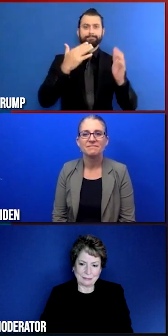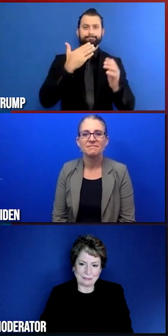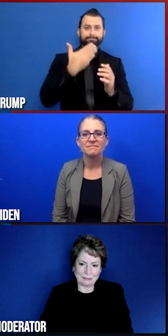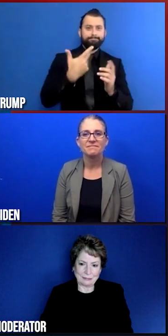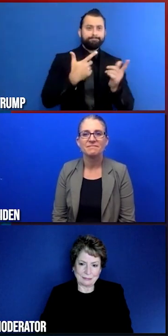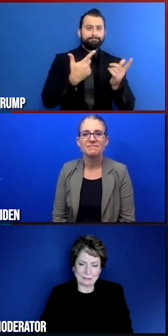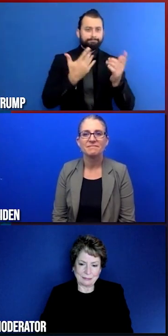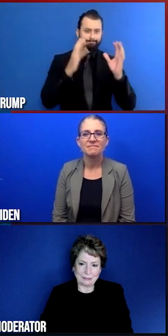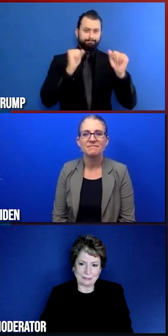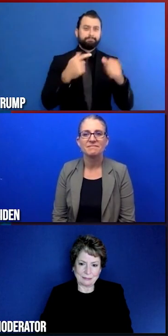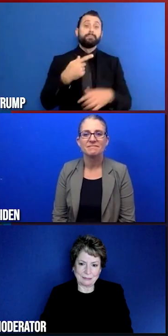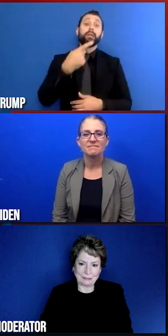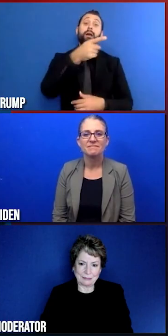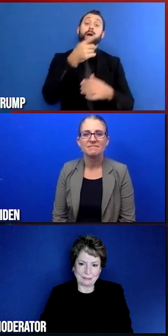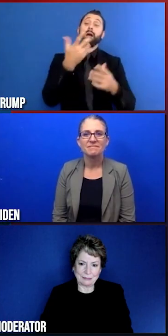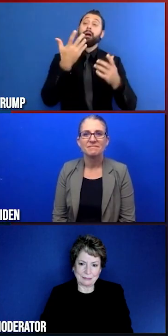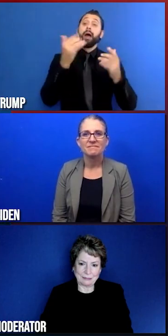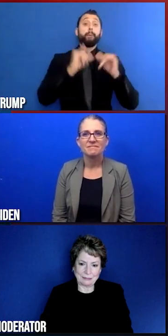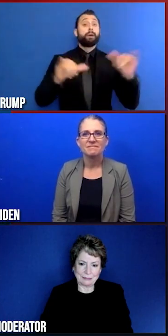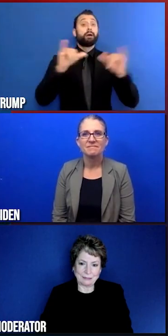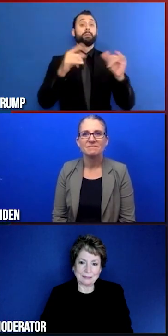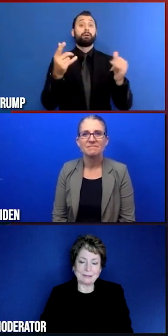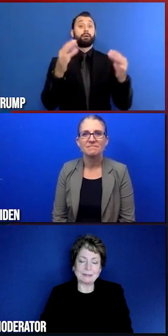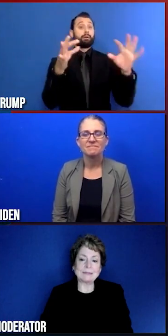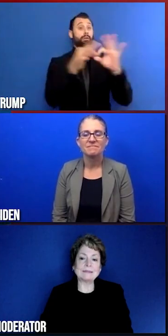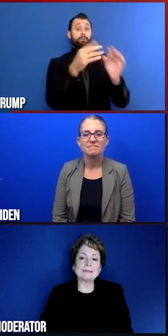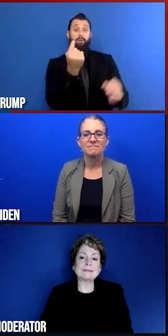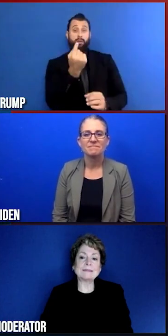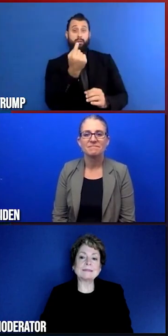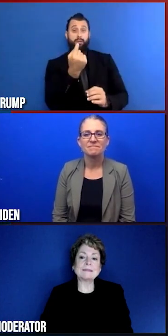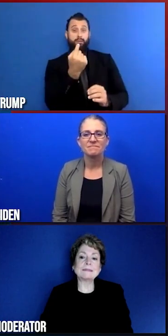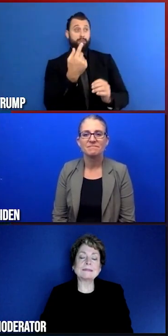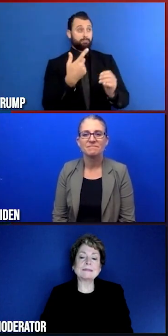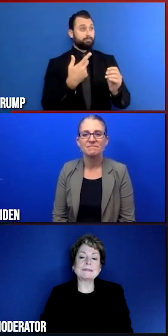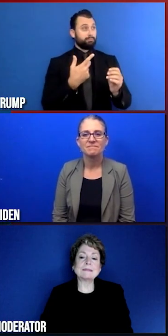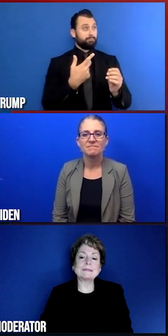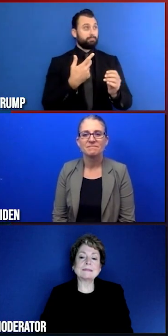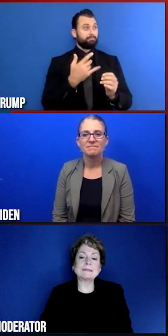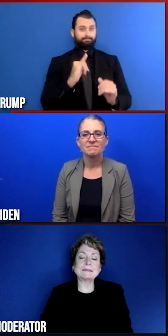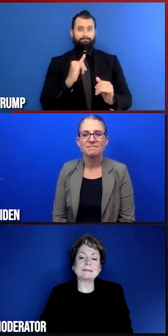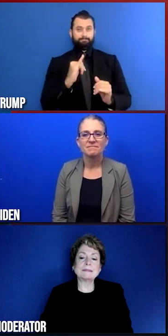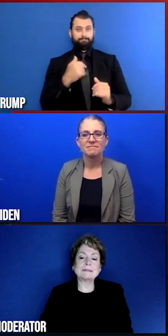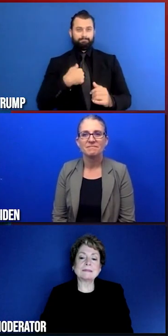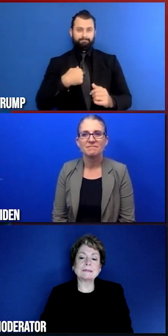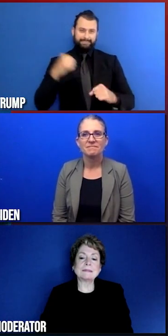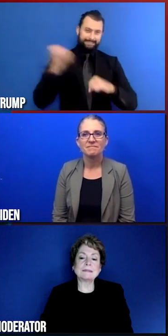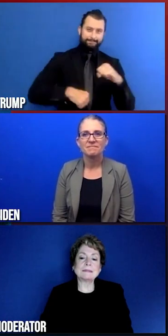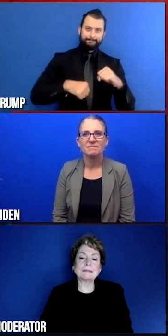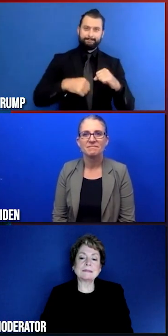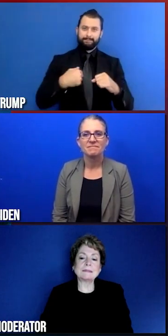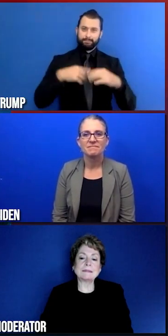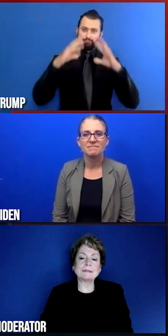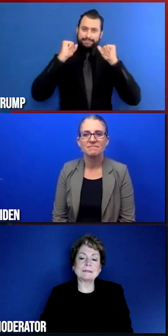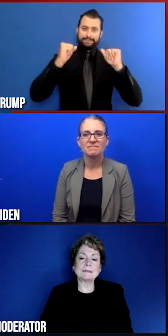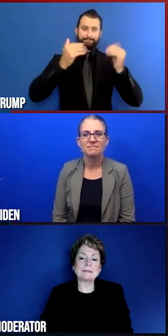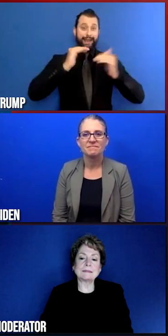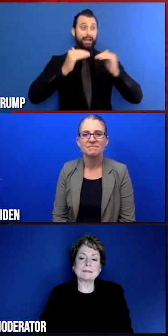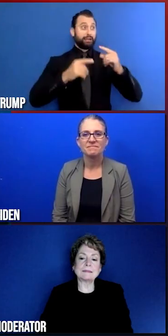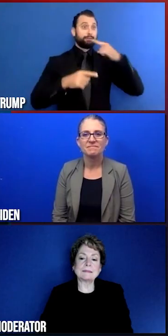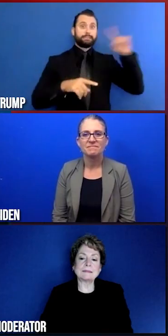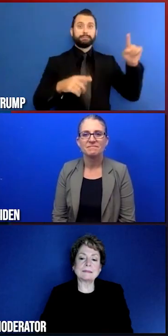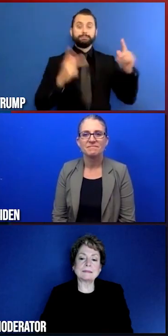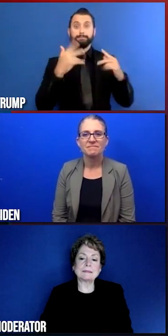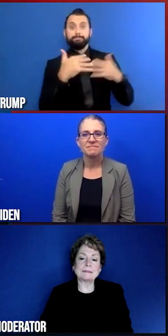the sanctions, nobody tougher than me on Russia. Between the sanctions, between all of what I've done with NATO, you know, I've got the